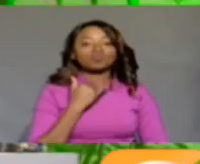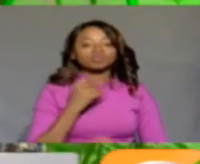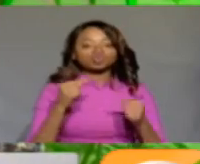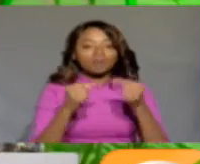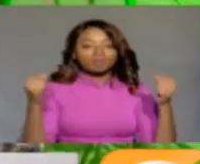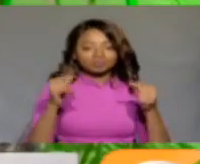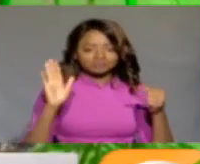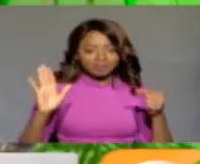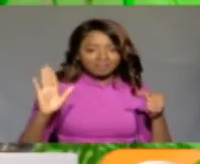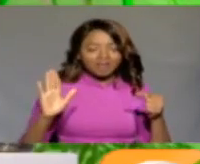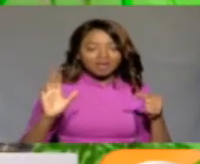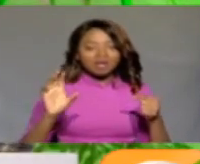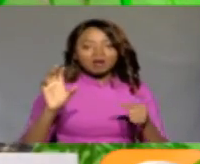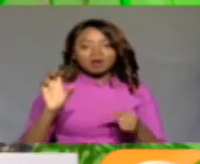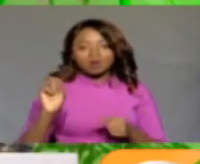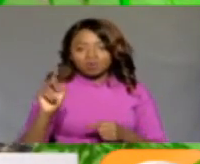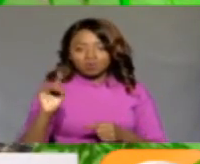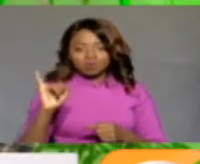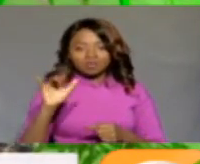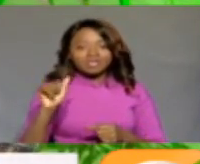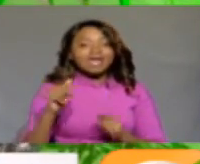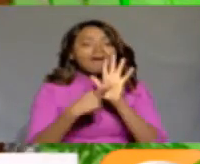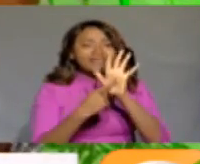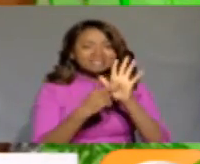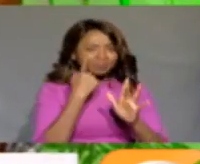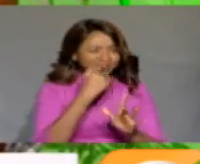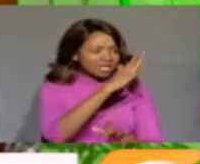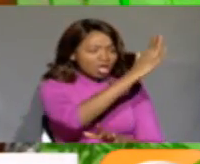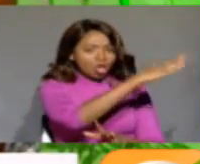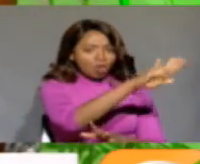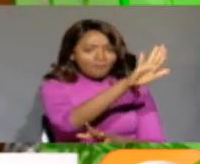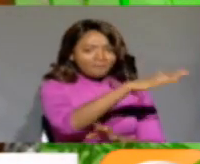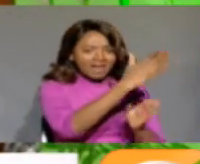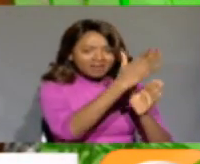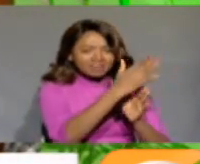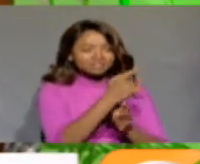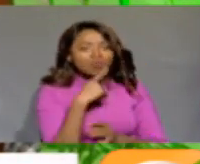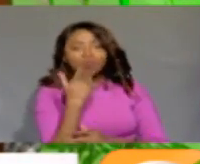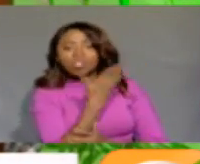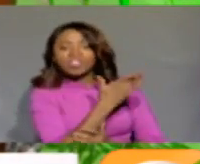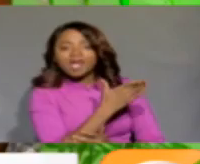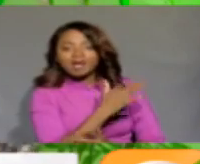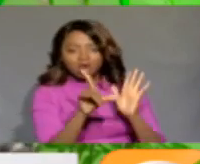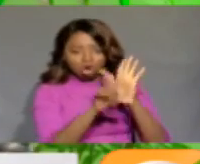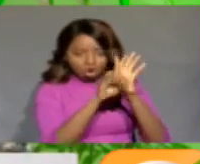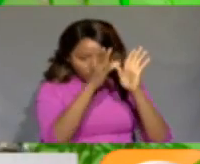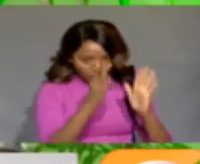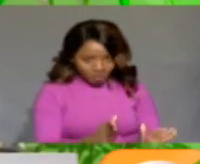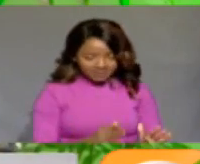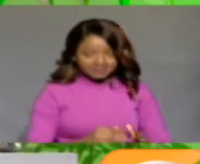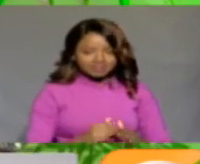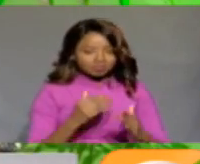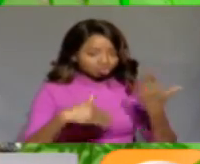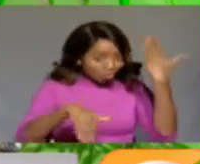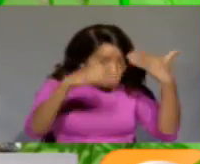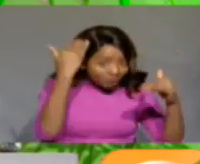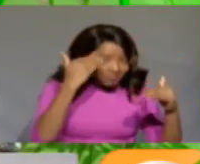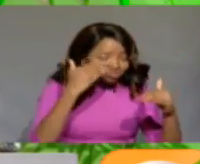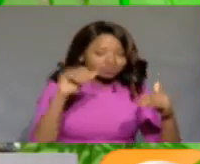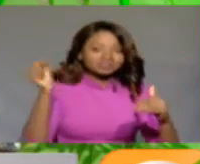our parliament, who are there? Lawyers. Professionals, isn't it? Yes. Now, we cannot